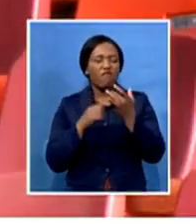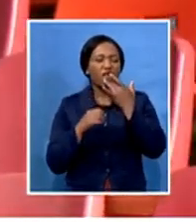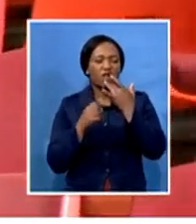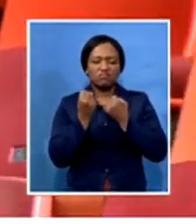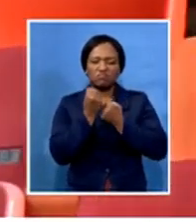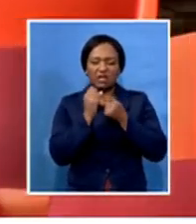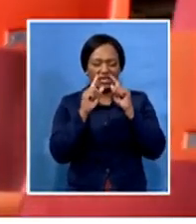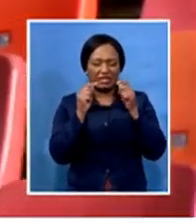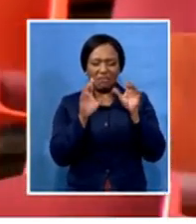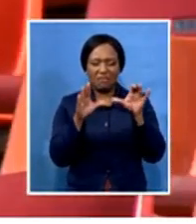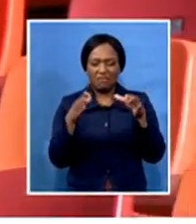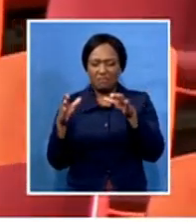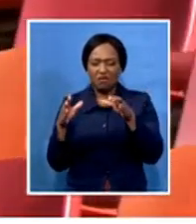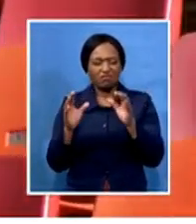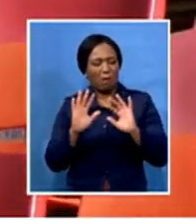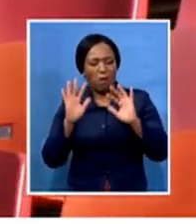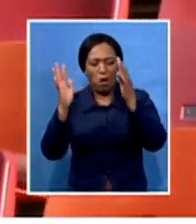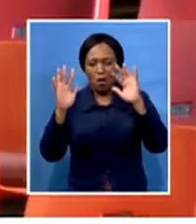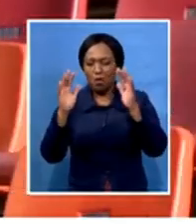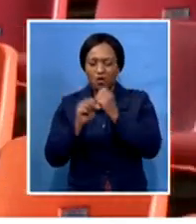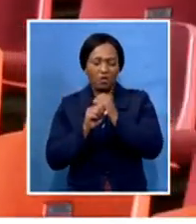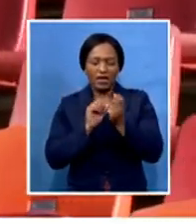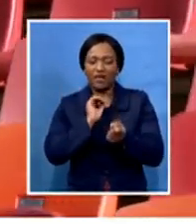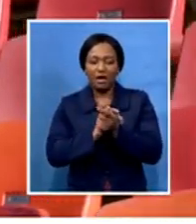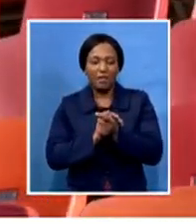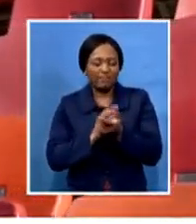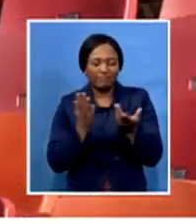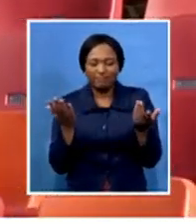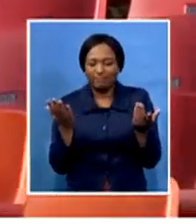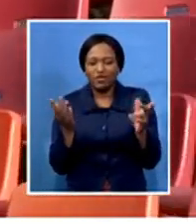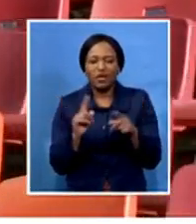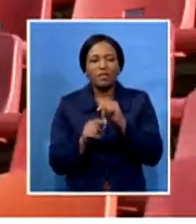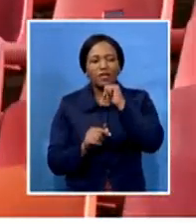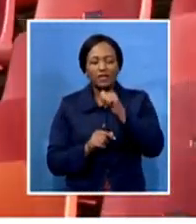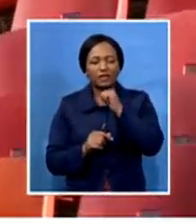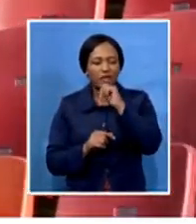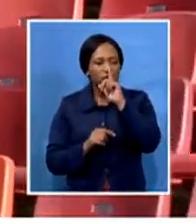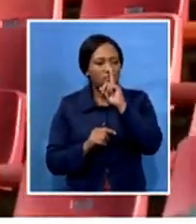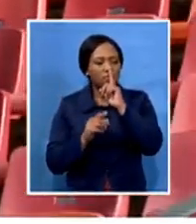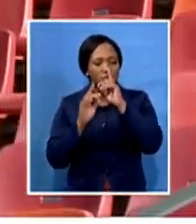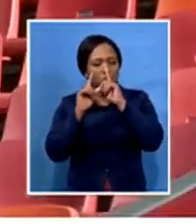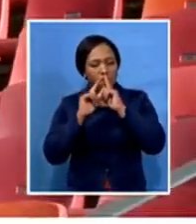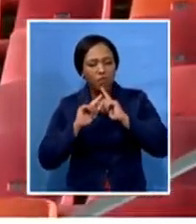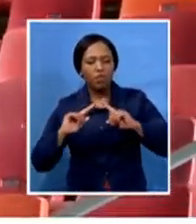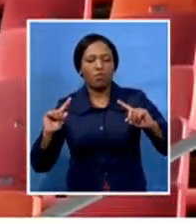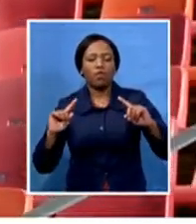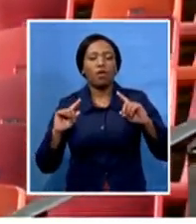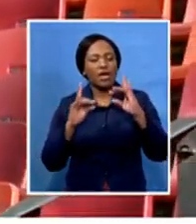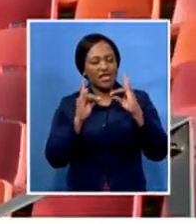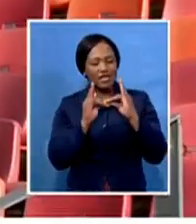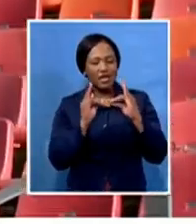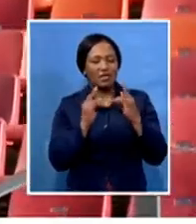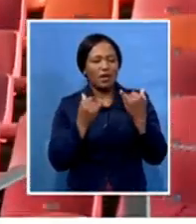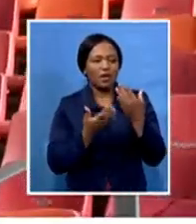that euphoria will happen again. But even in the silent, this stadium is providing a new type of excitement. It is providing hope